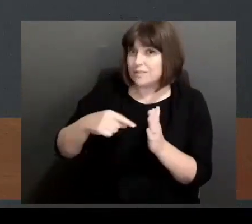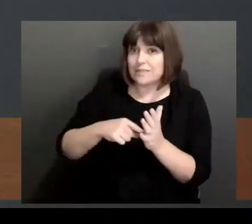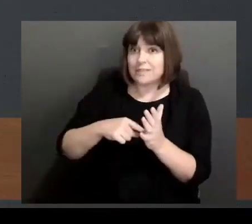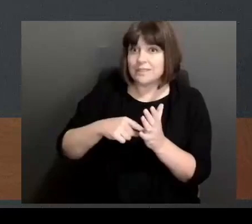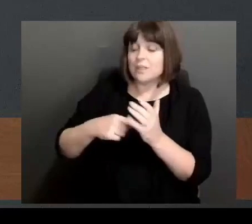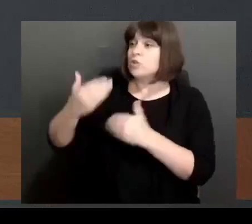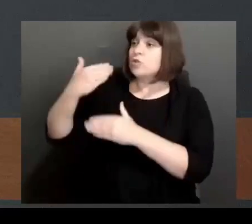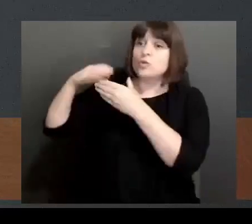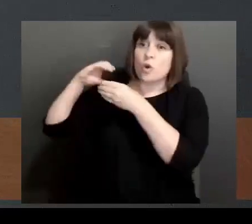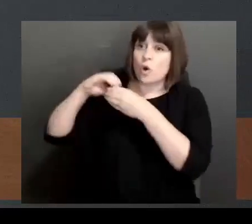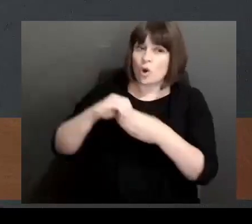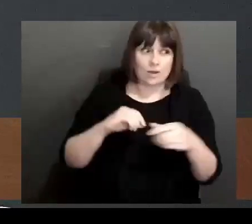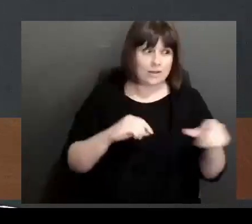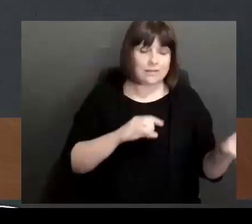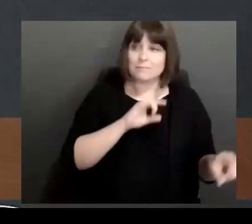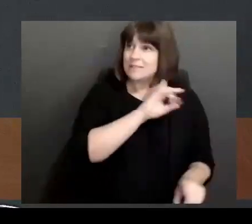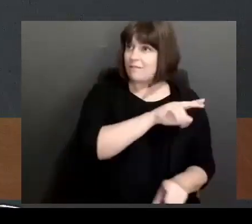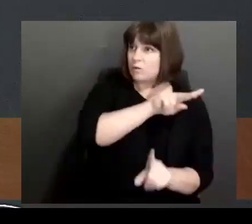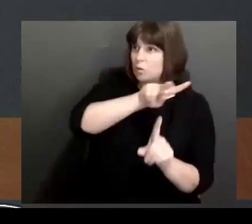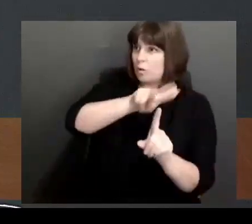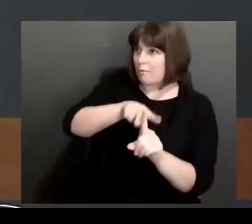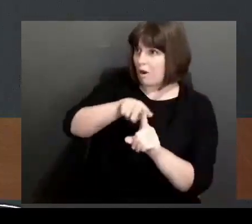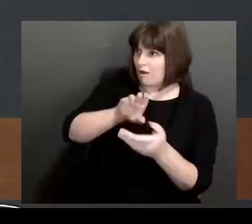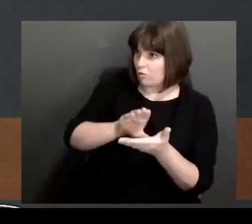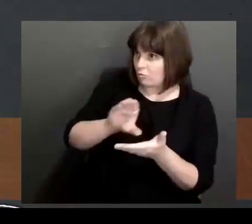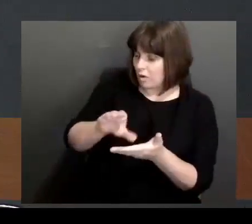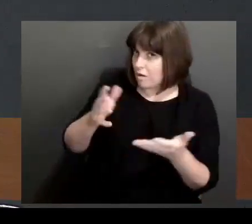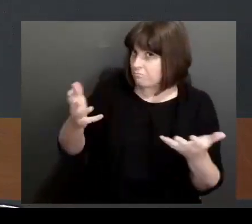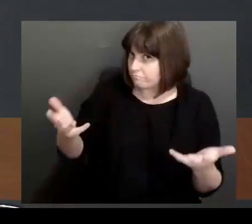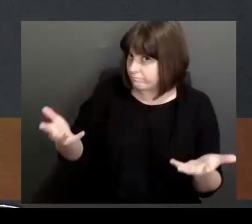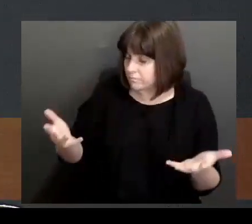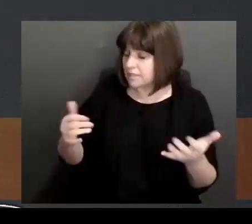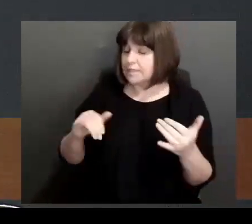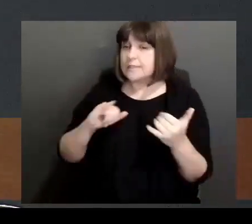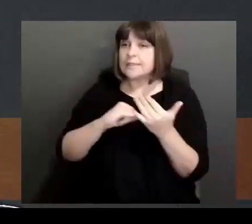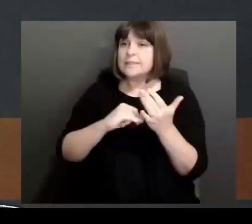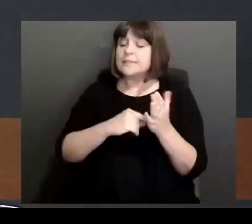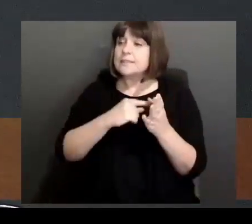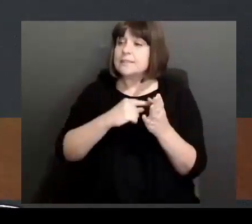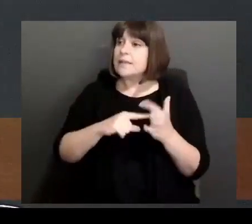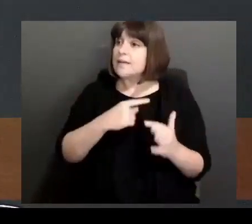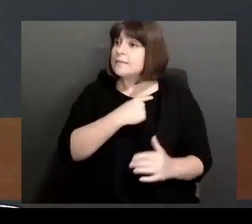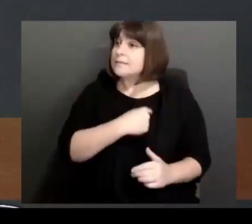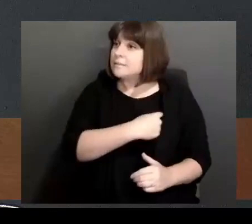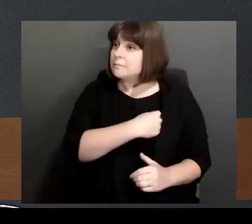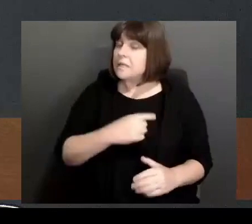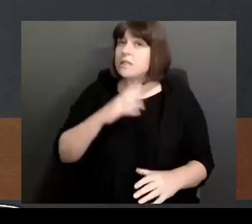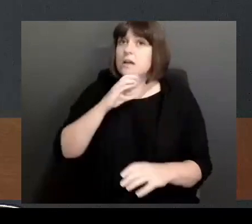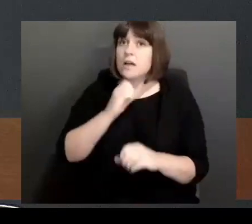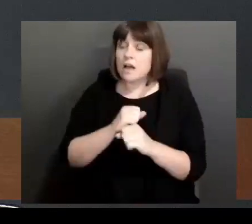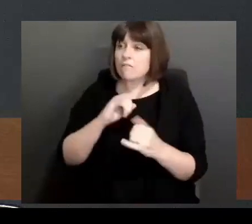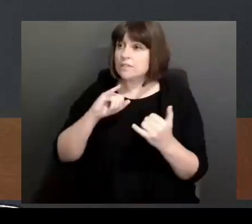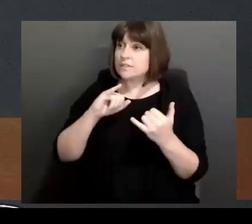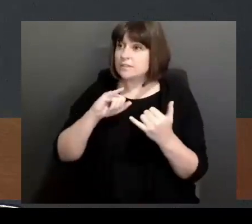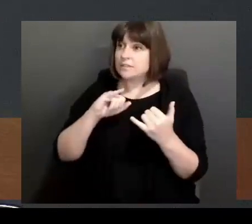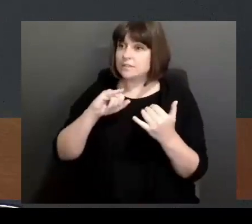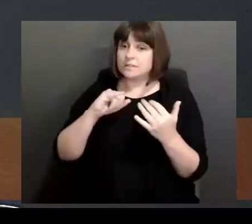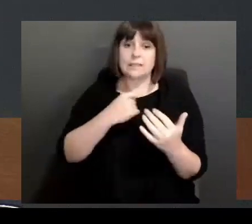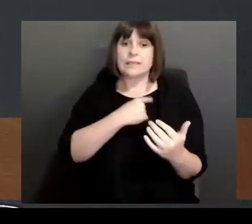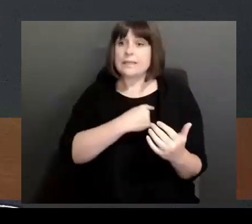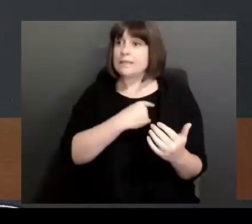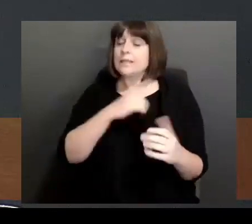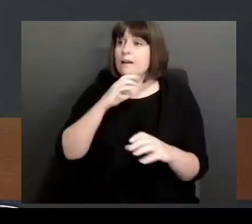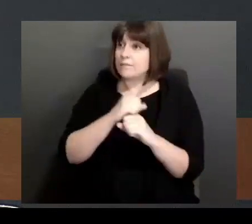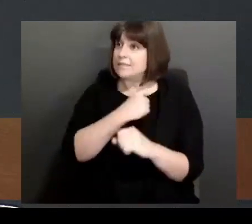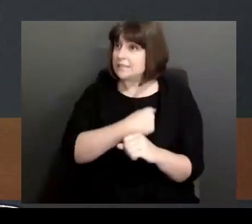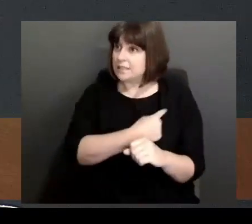have to apply for grants. Given the state's commitment, the government's commitment to self-determination or even the Victorian